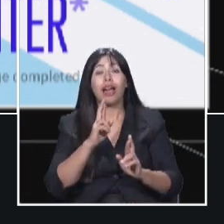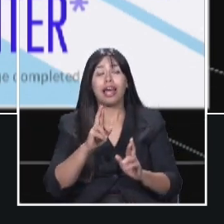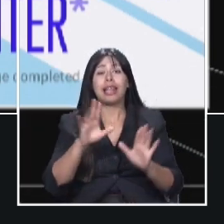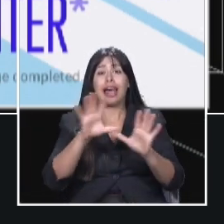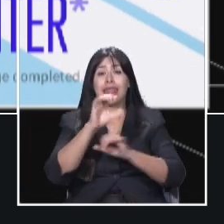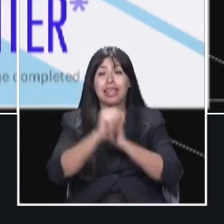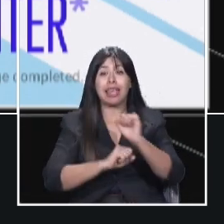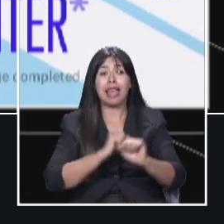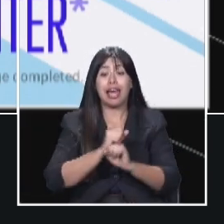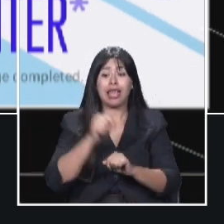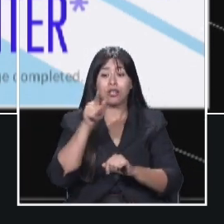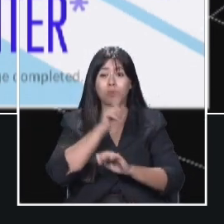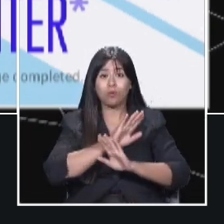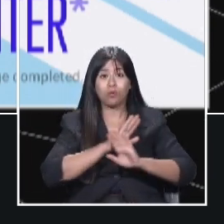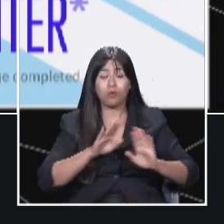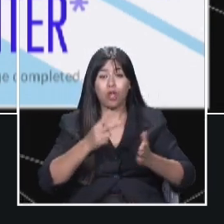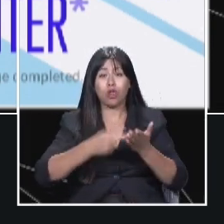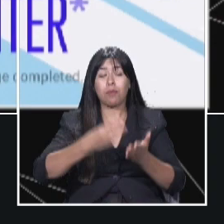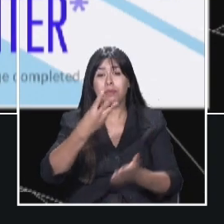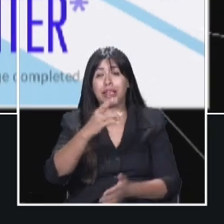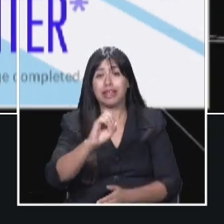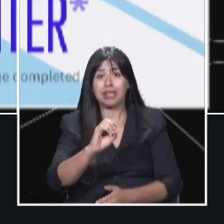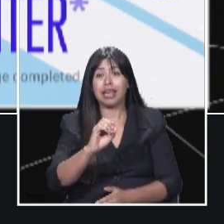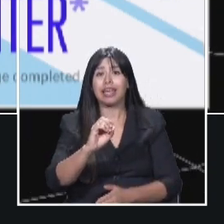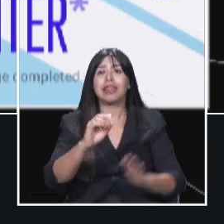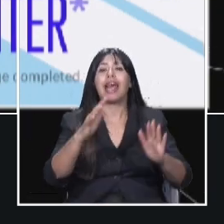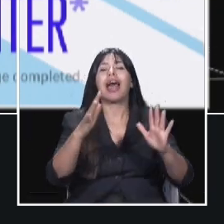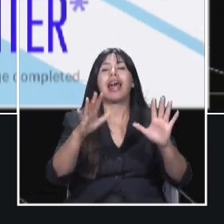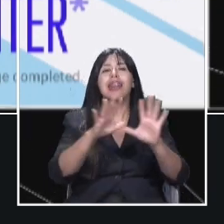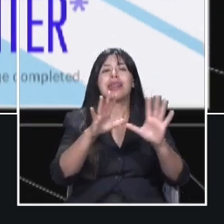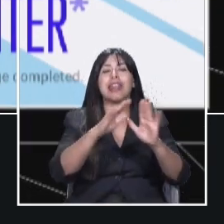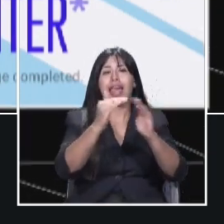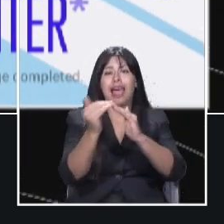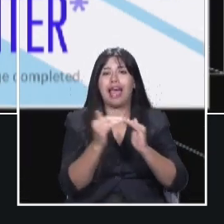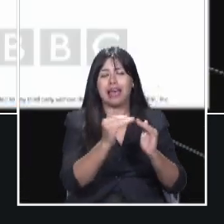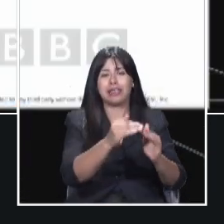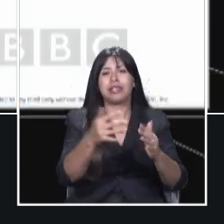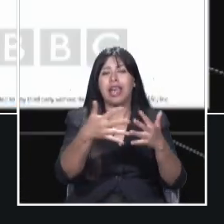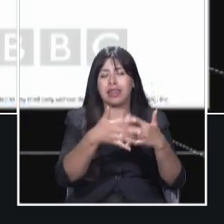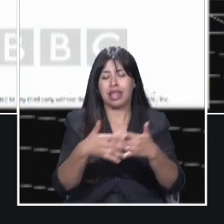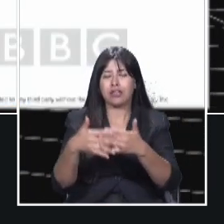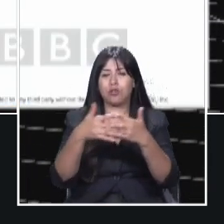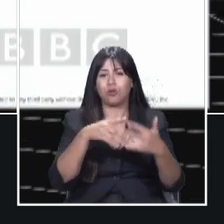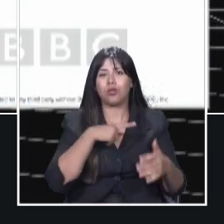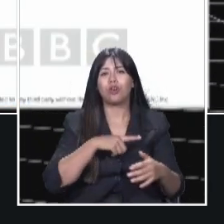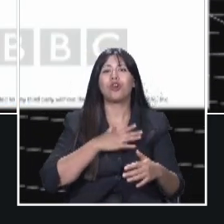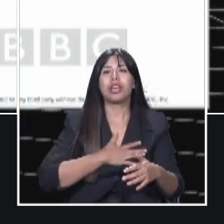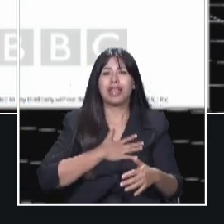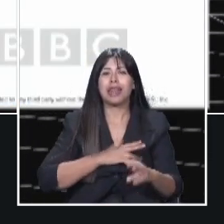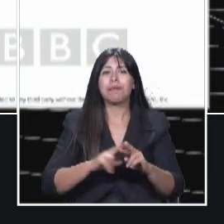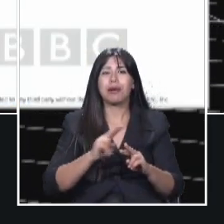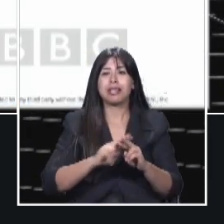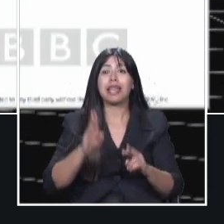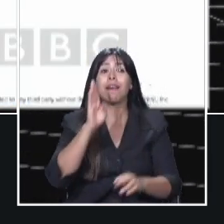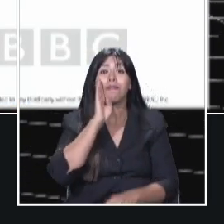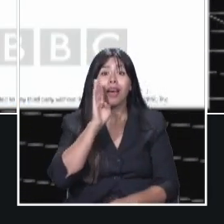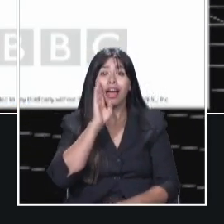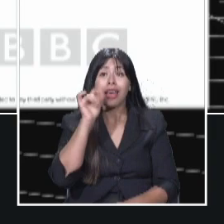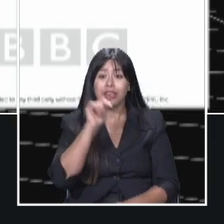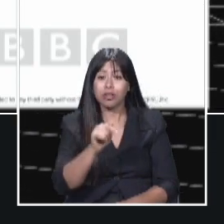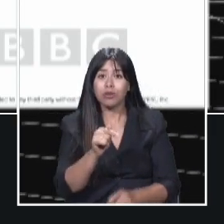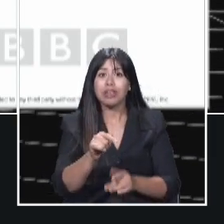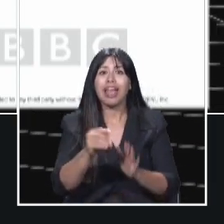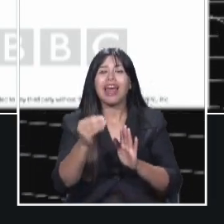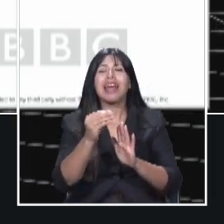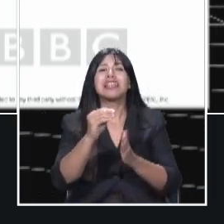for diagnosing disease in real time. We want to turn the home into a healthcare, the bathroom into a healthcare data center. We